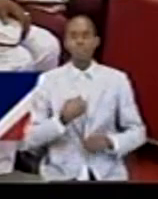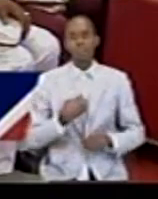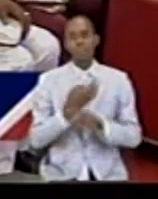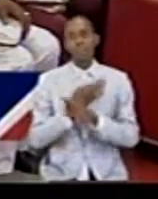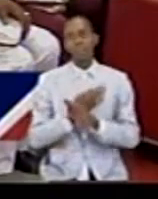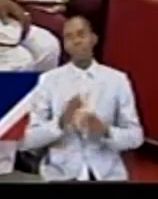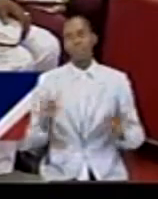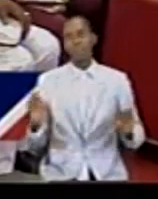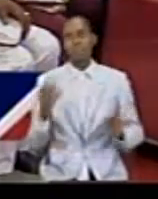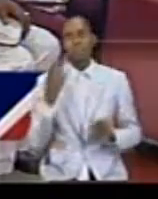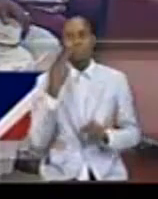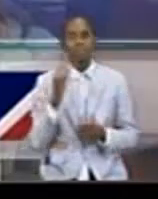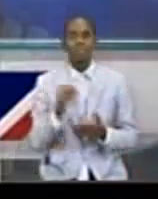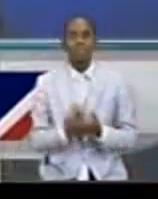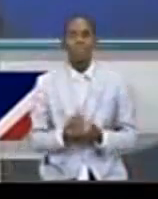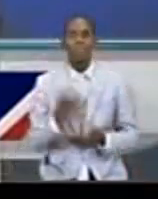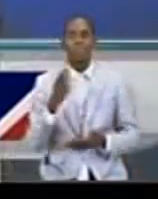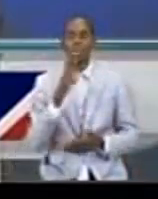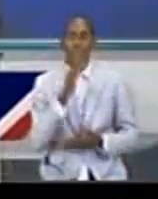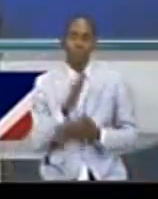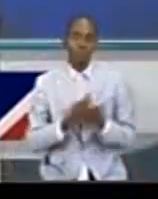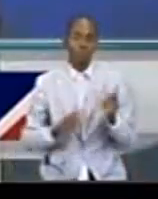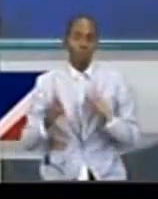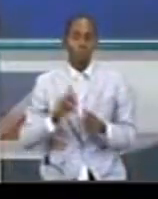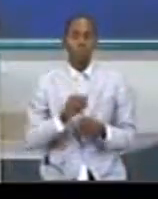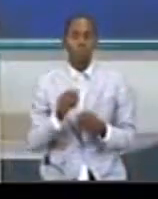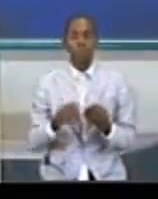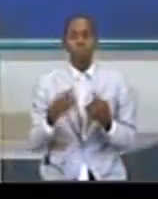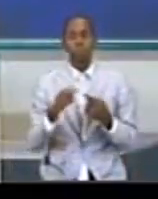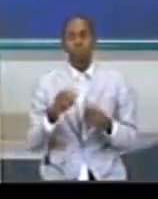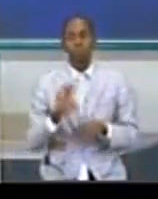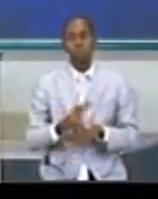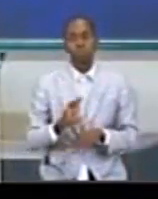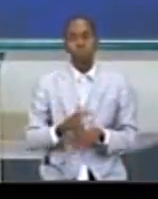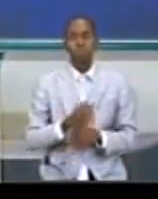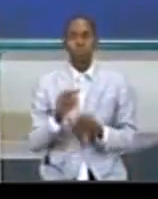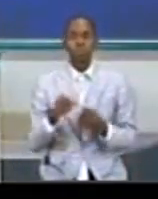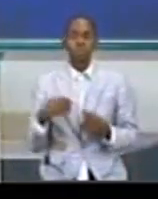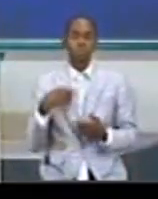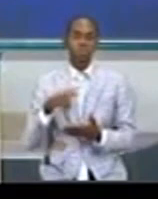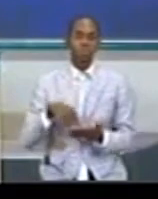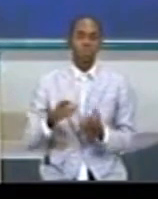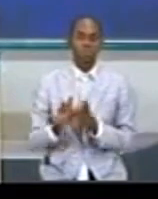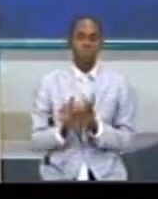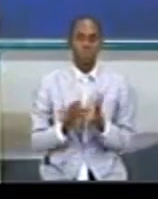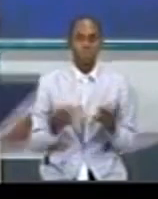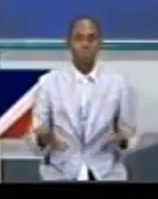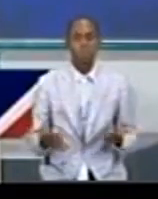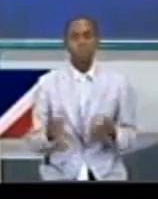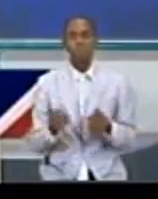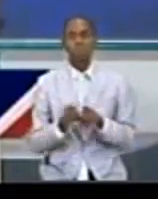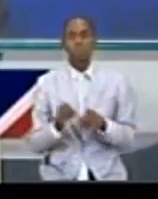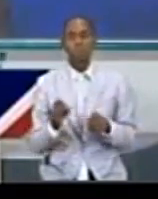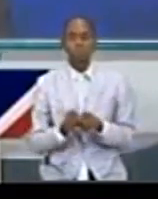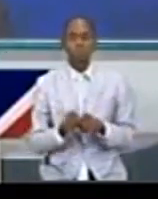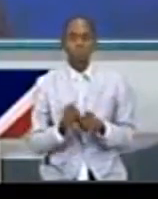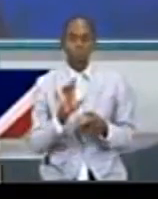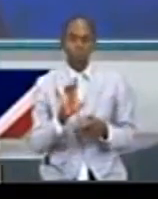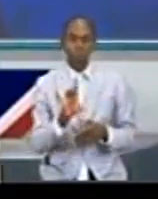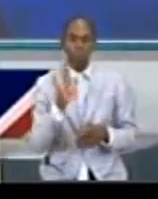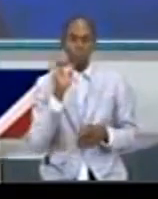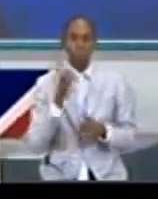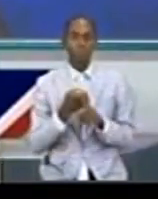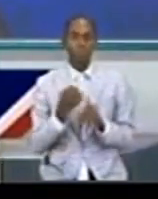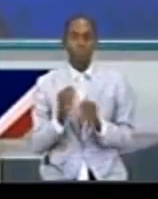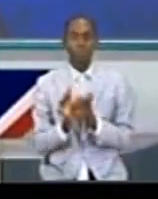people, we may come to church, they will may read the Bible, we may even preach from the Bible. If we